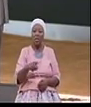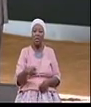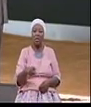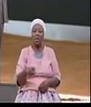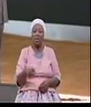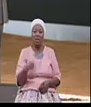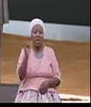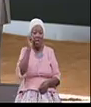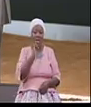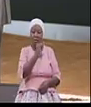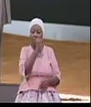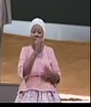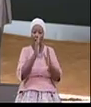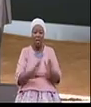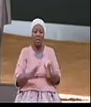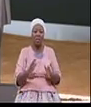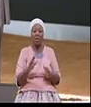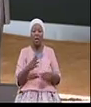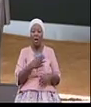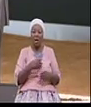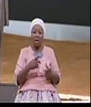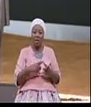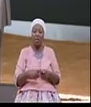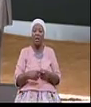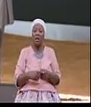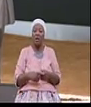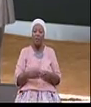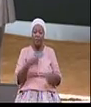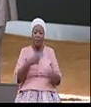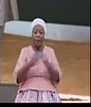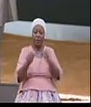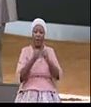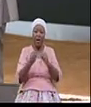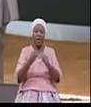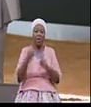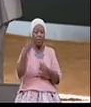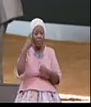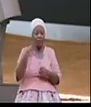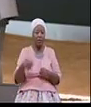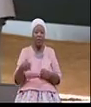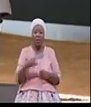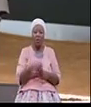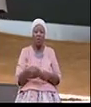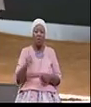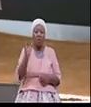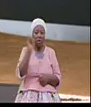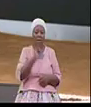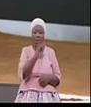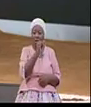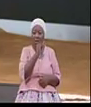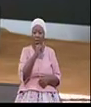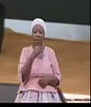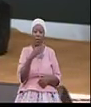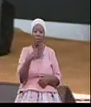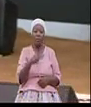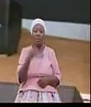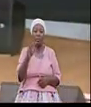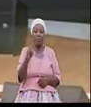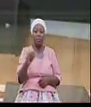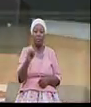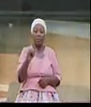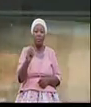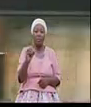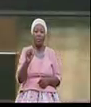avenge the children of Israel of the Midianites. That teaches us something